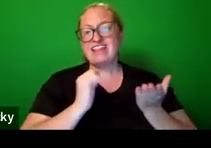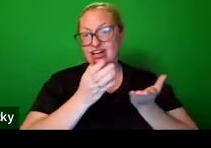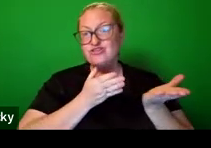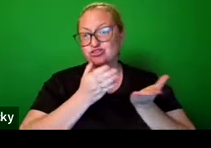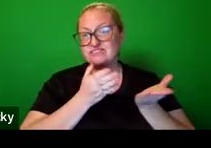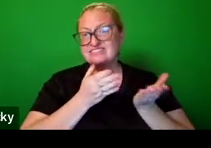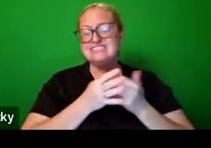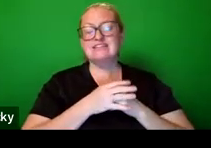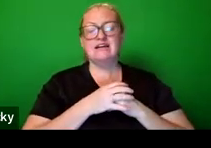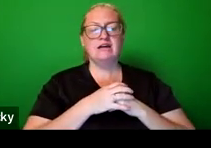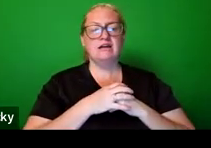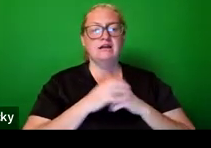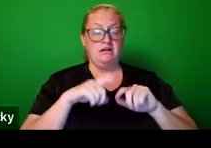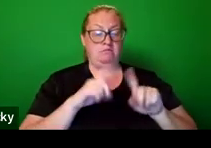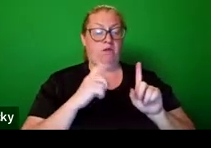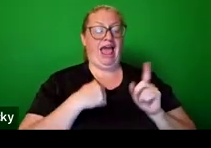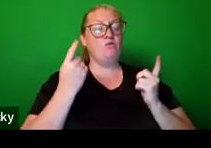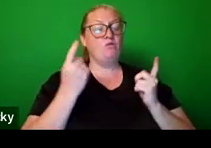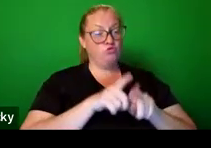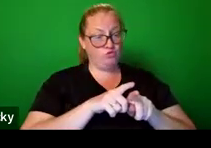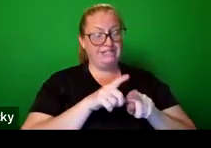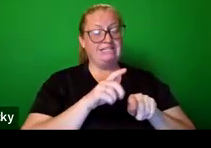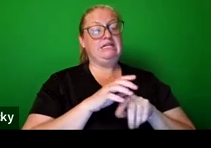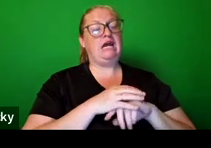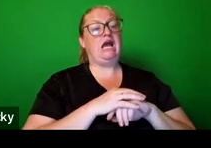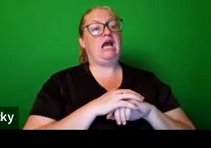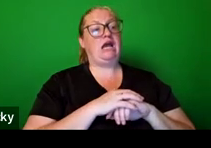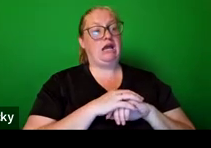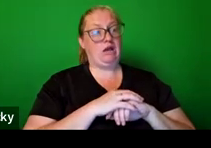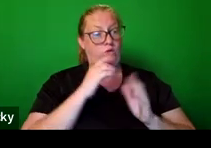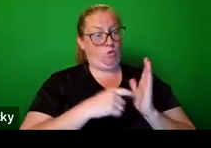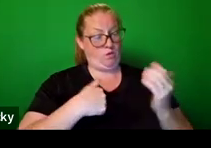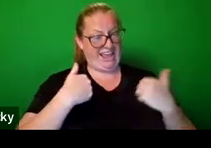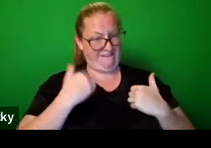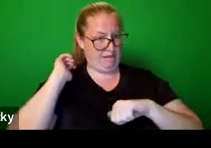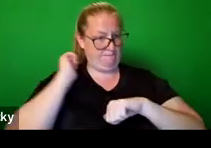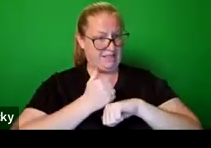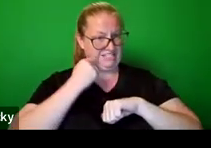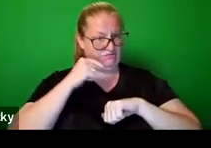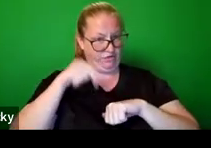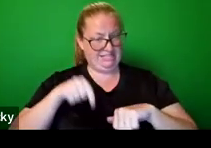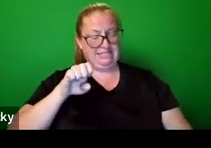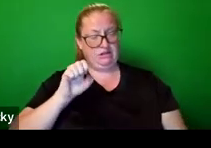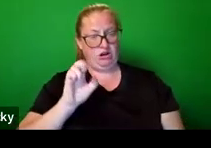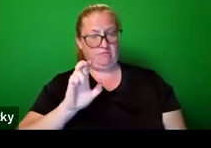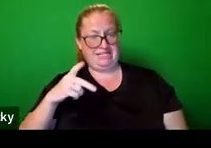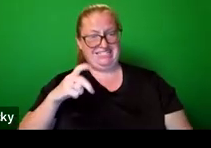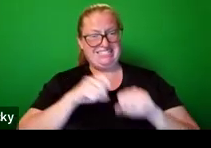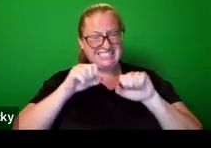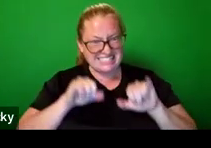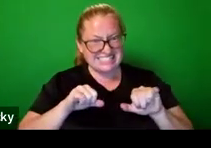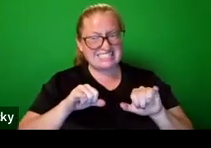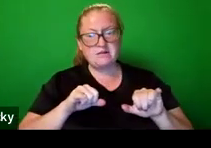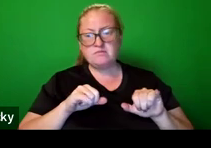service. But I would agree that I think what we have in place for this ERP system,